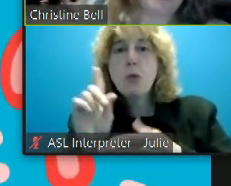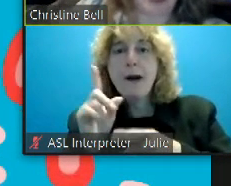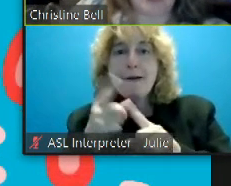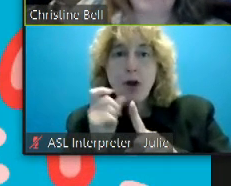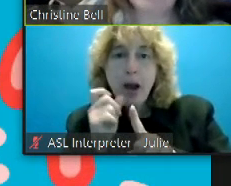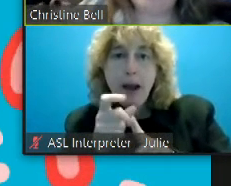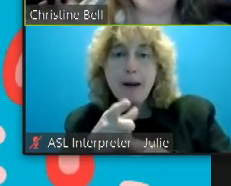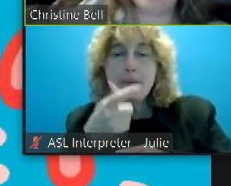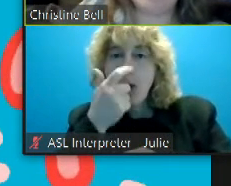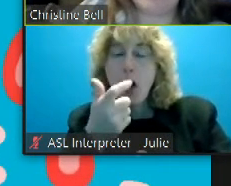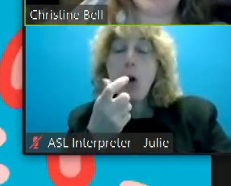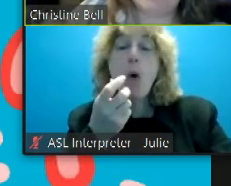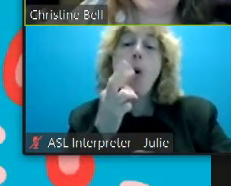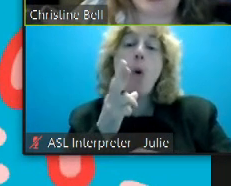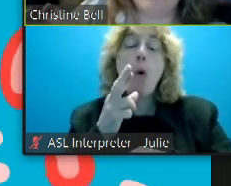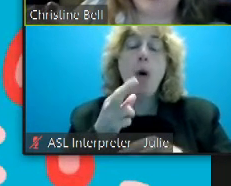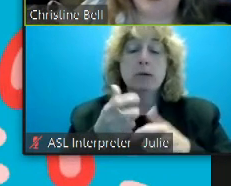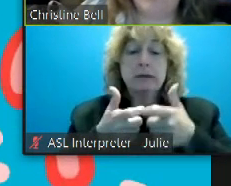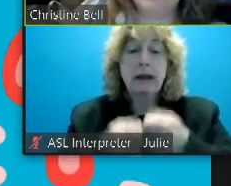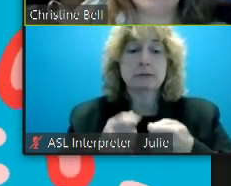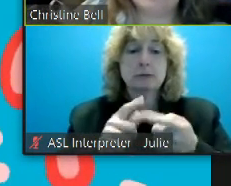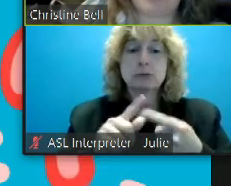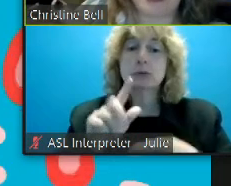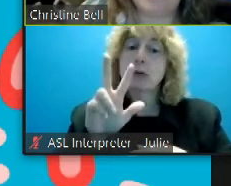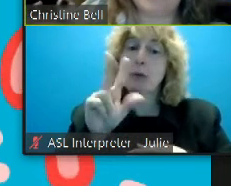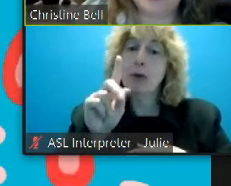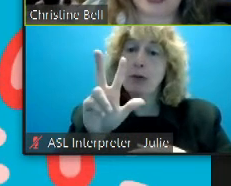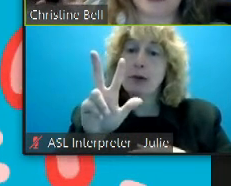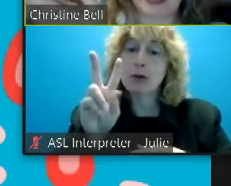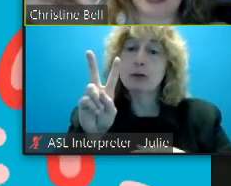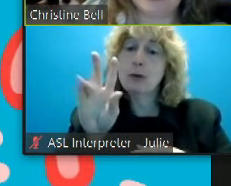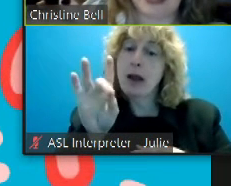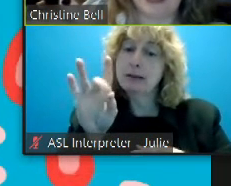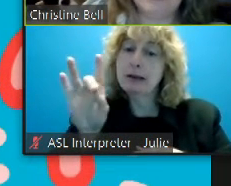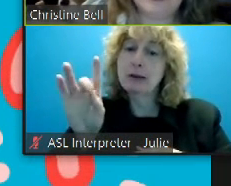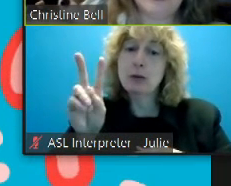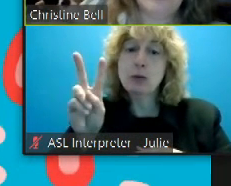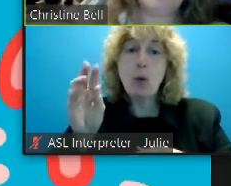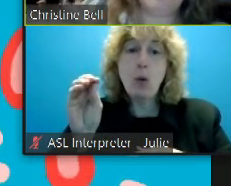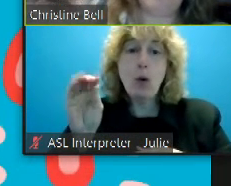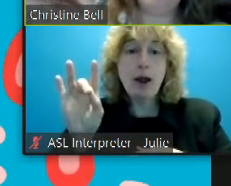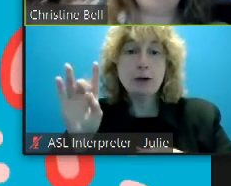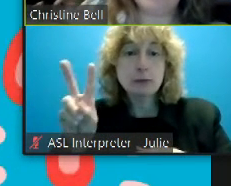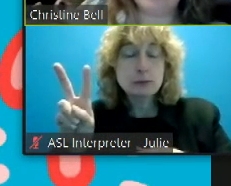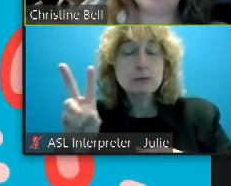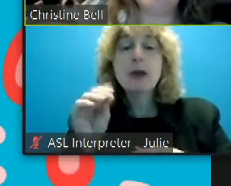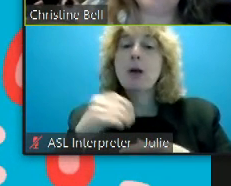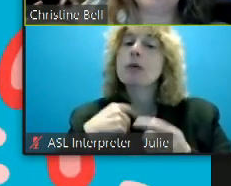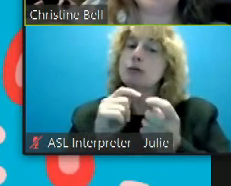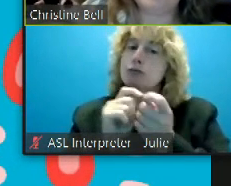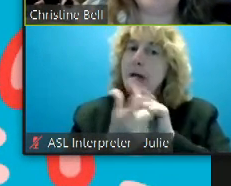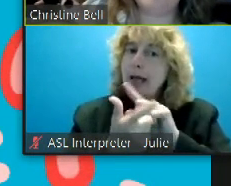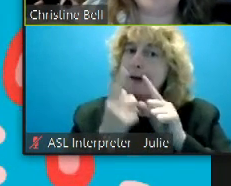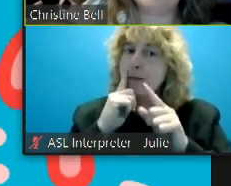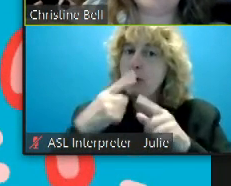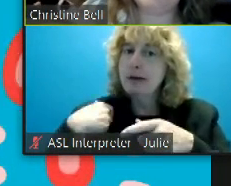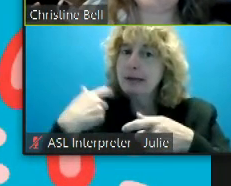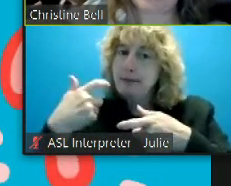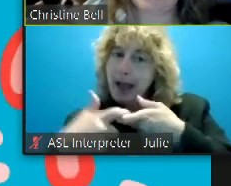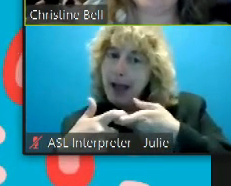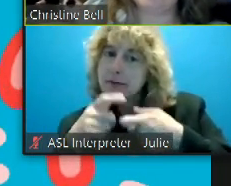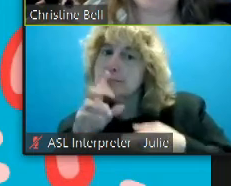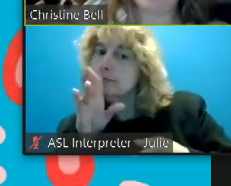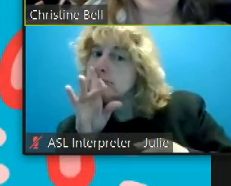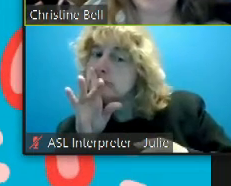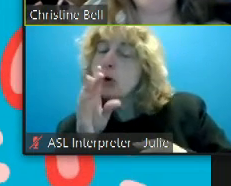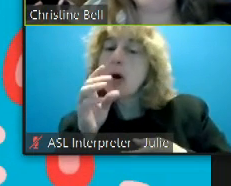And like always, we're translating the town hall to Spanish and ASL. So Ophelia, could you please give us